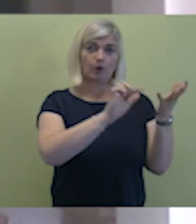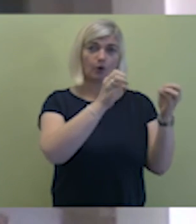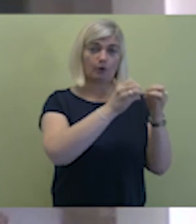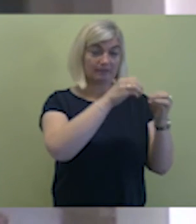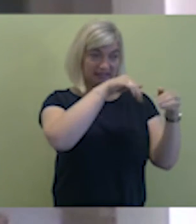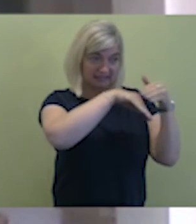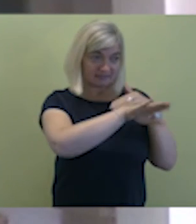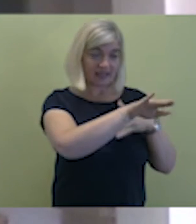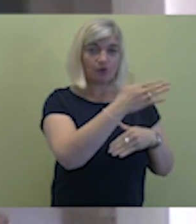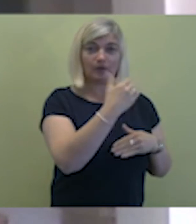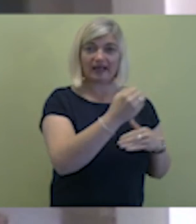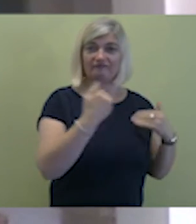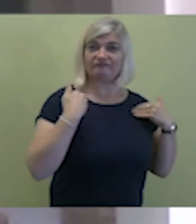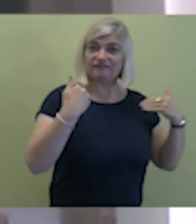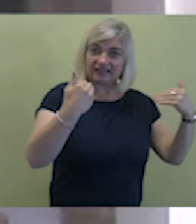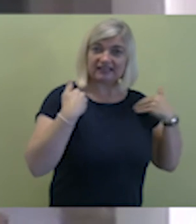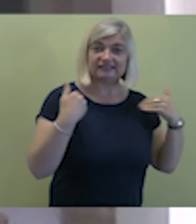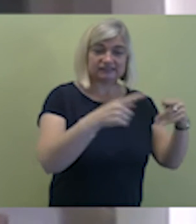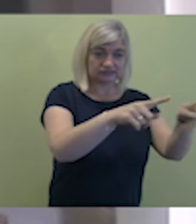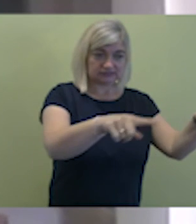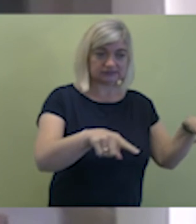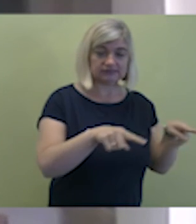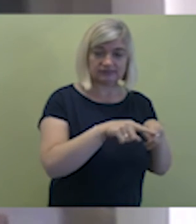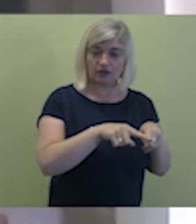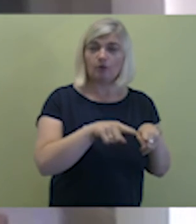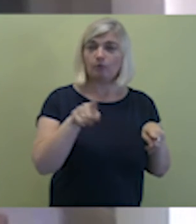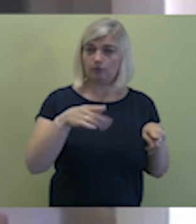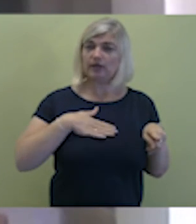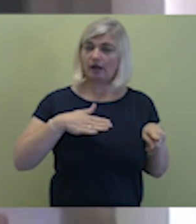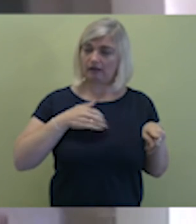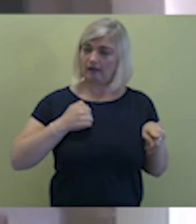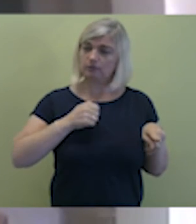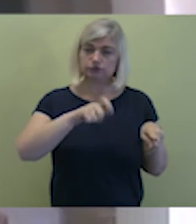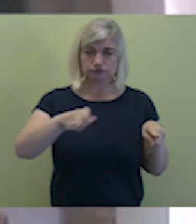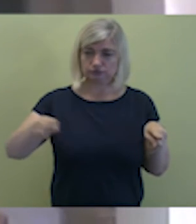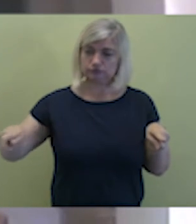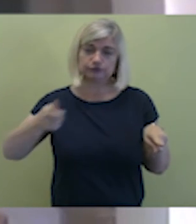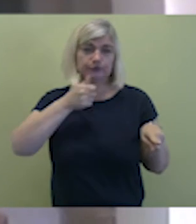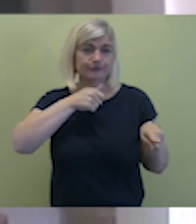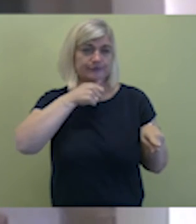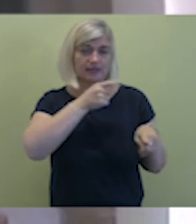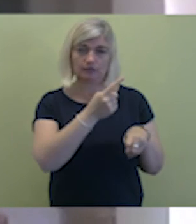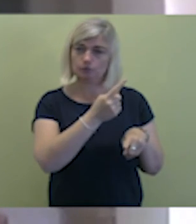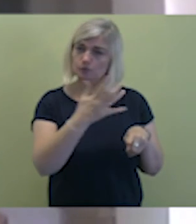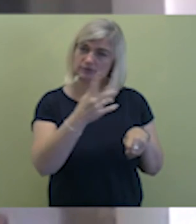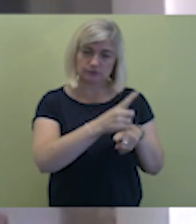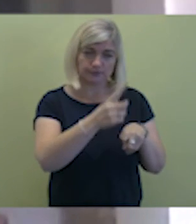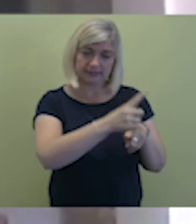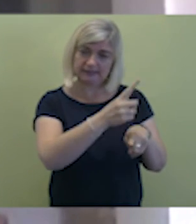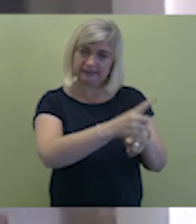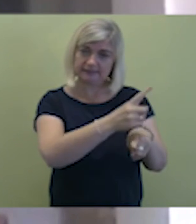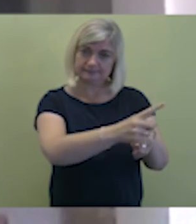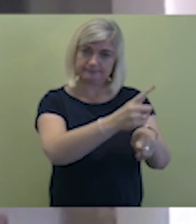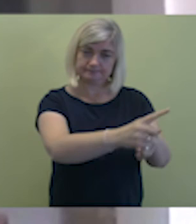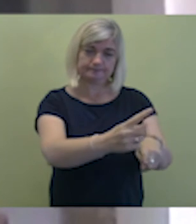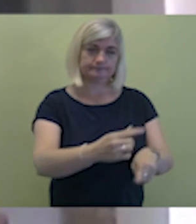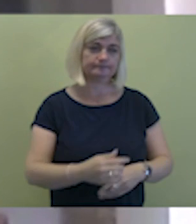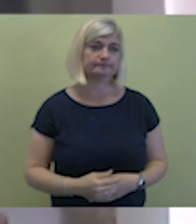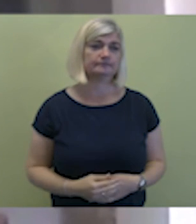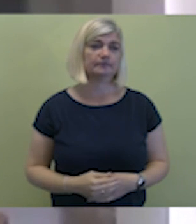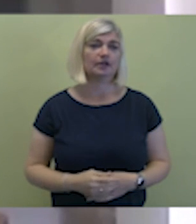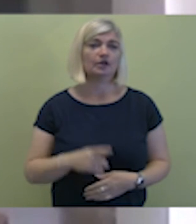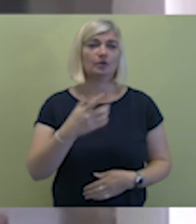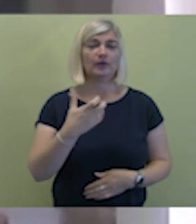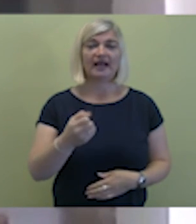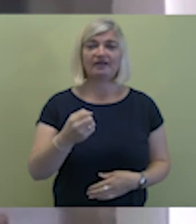got the fitness suite, which we like to ensure that our students get to use that fitness suite at least once a week to develop their health and